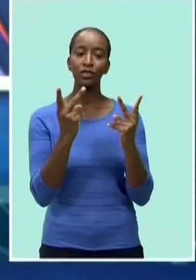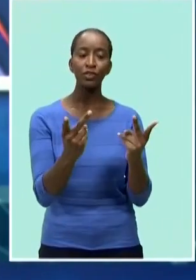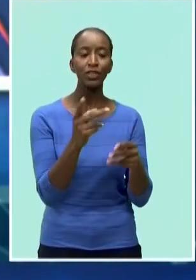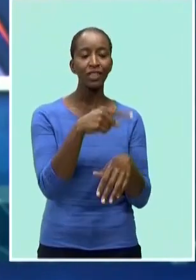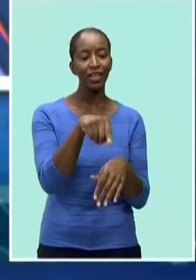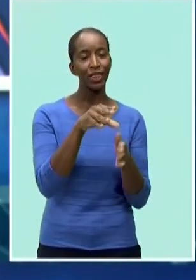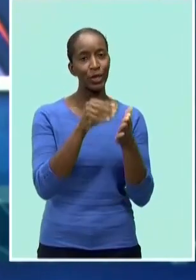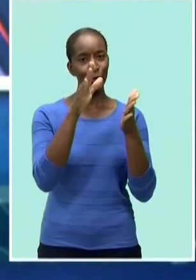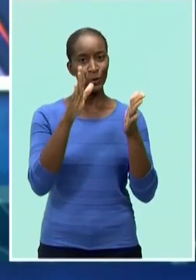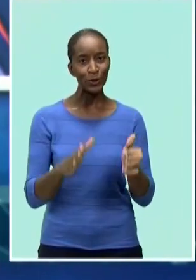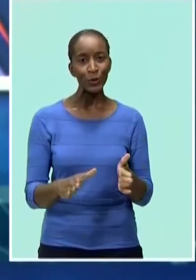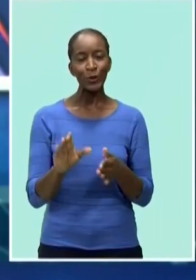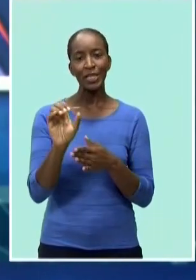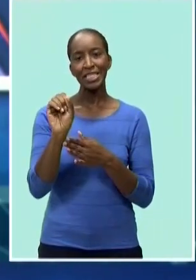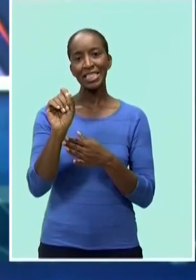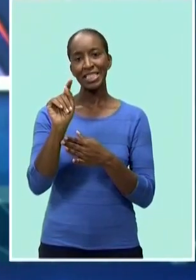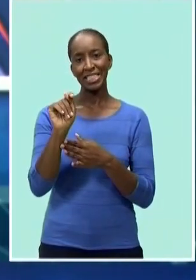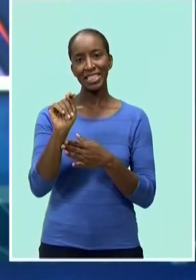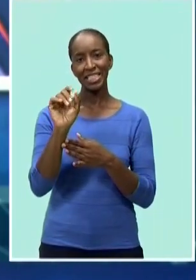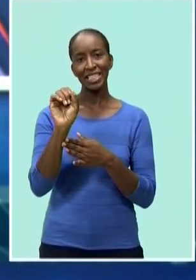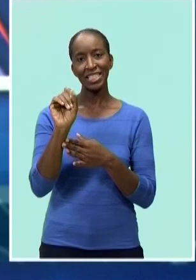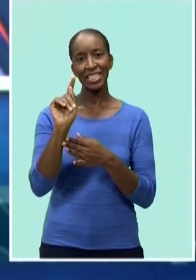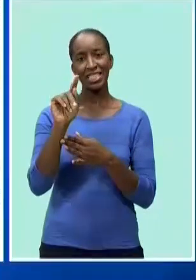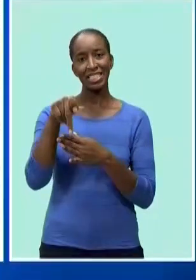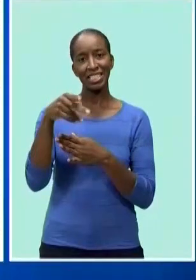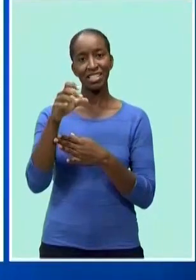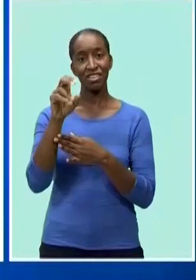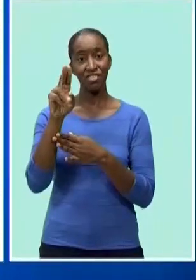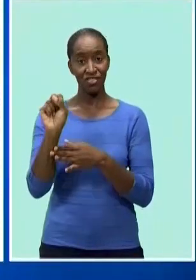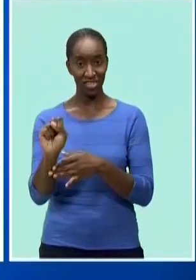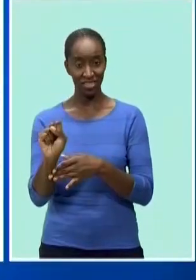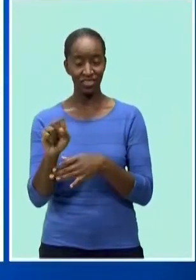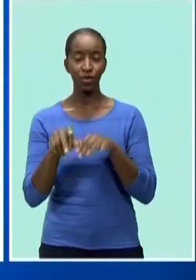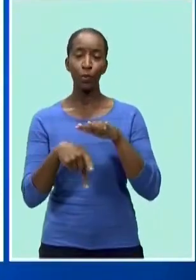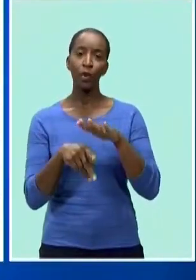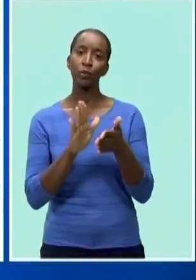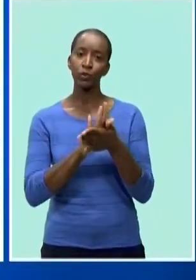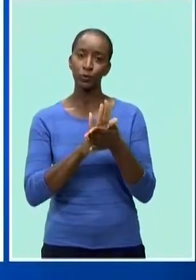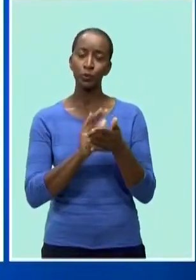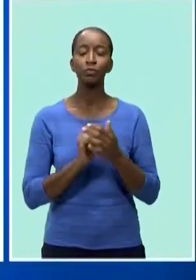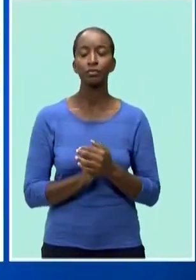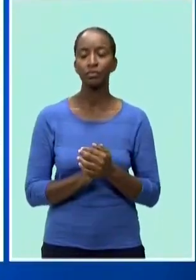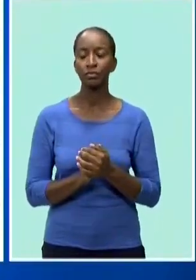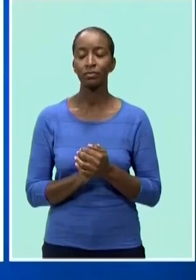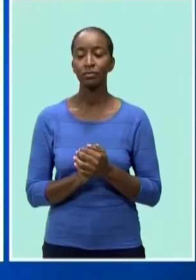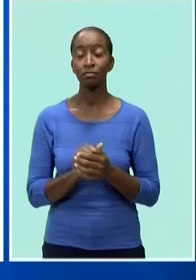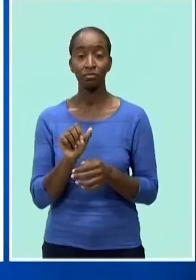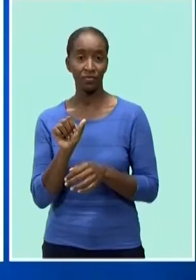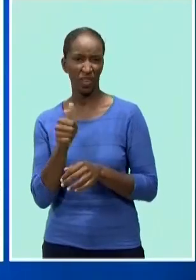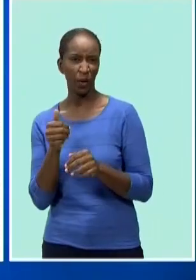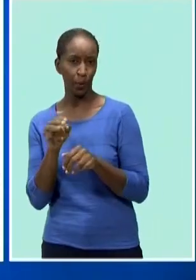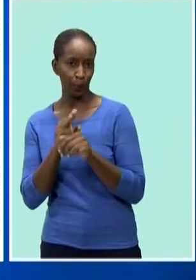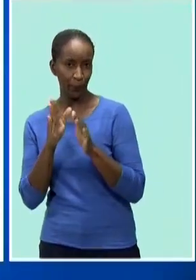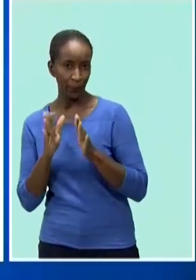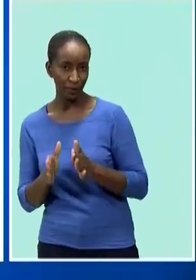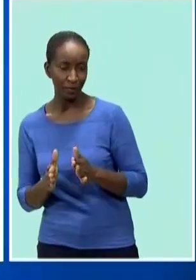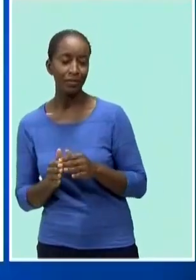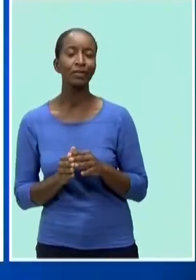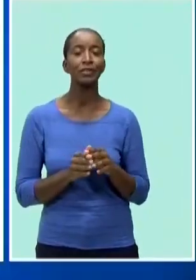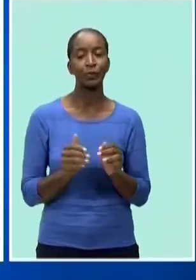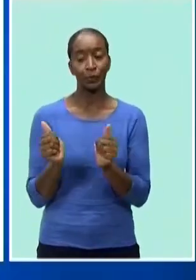School a visit earlier today. Ms. Mottley was accompanied by Acting Minister of Education, Senator Lucille Moe, and Parliamentary Secretary in the Ministry of Elder